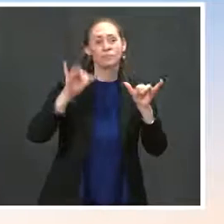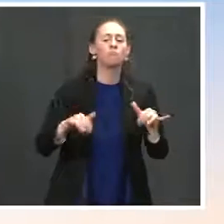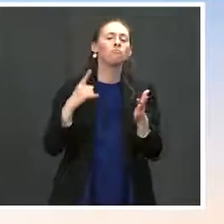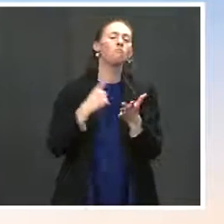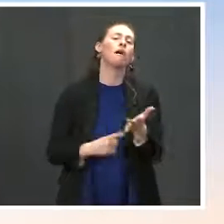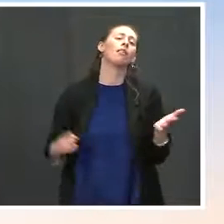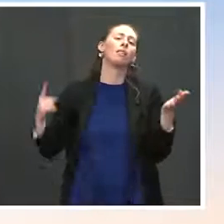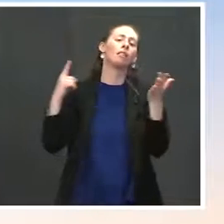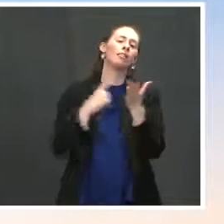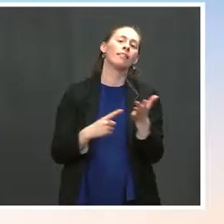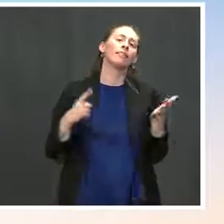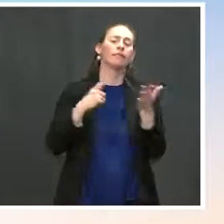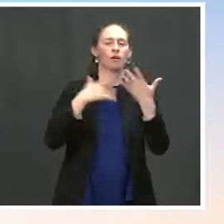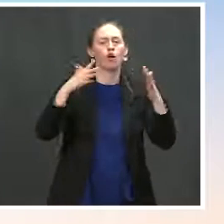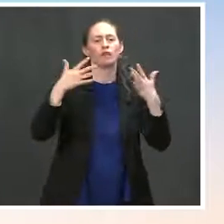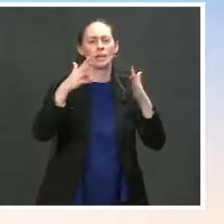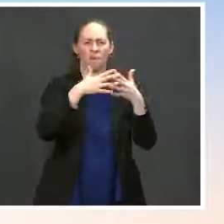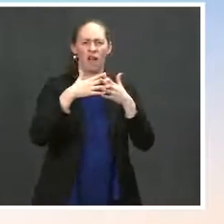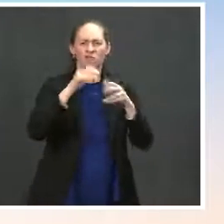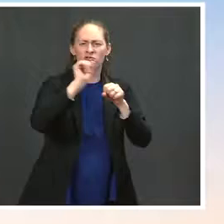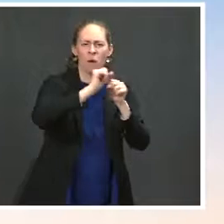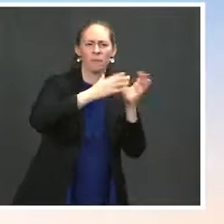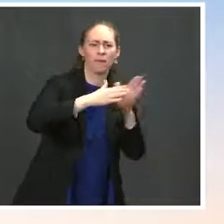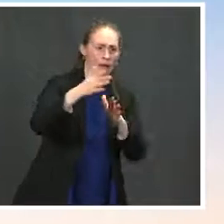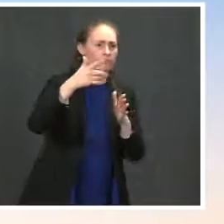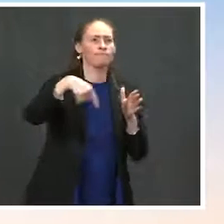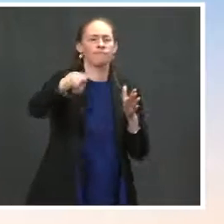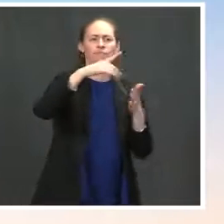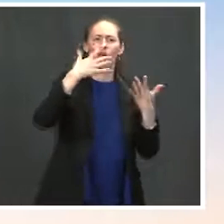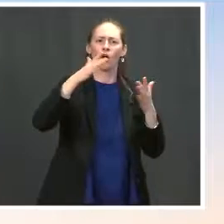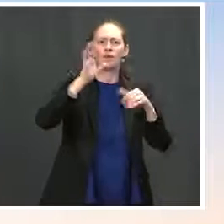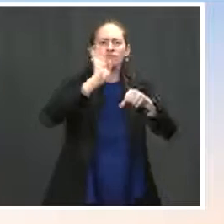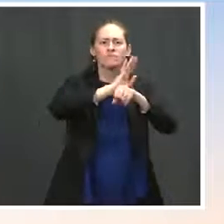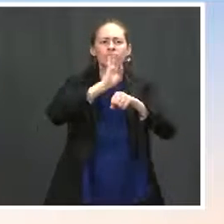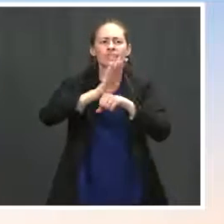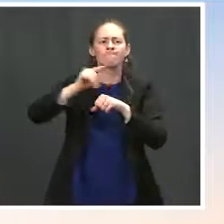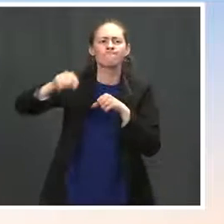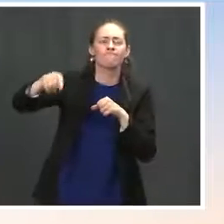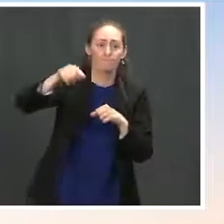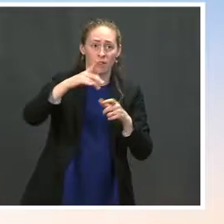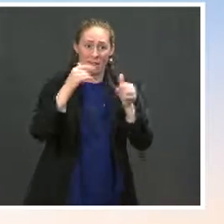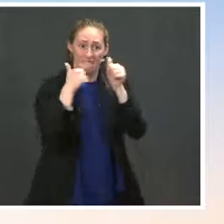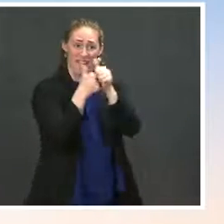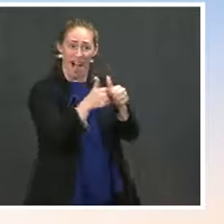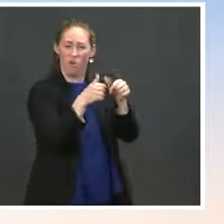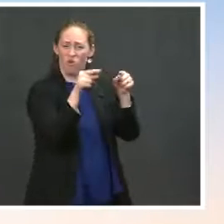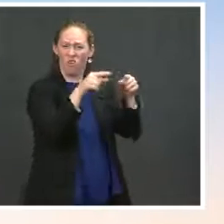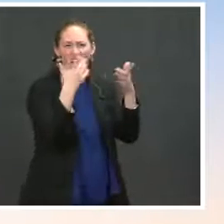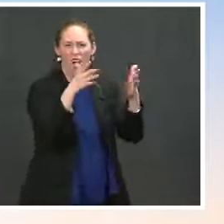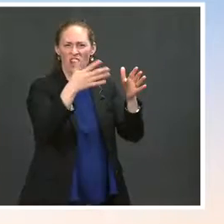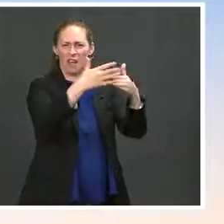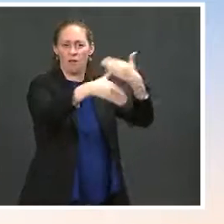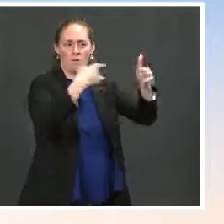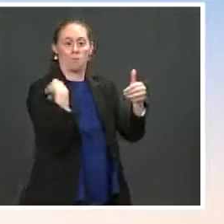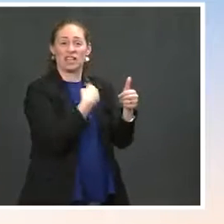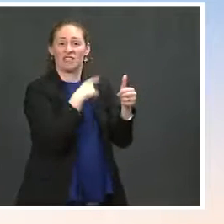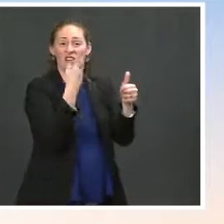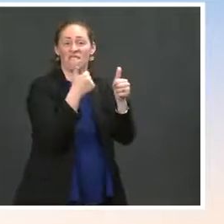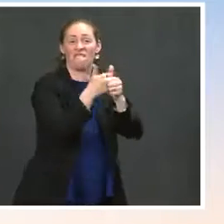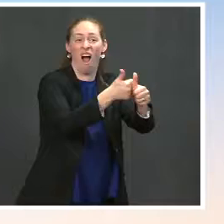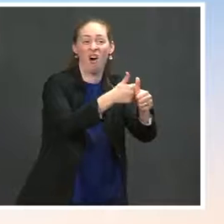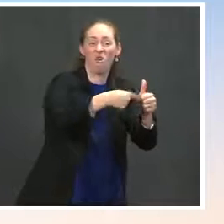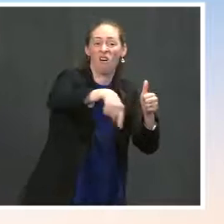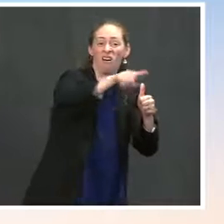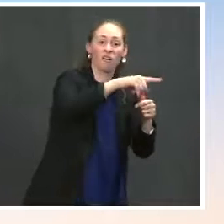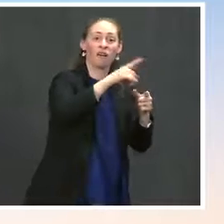Plan is that these industries we are moving in the direction of these industries. These are the industries of the future. The big